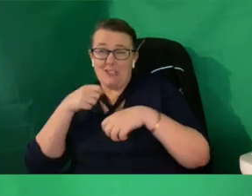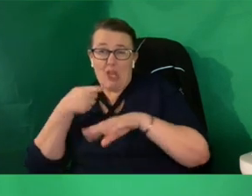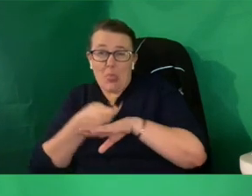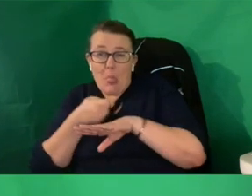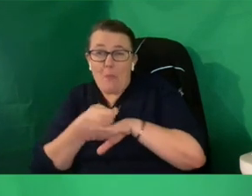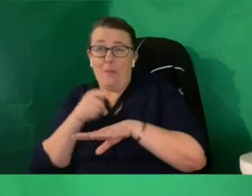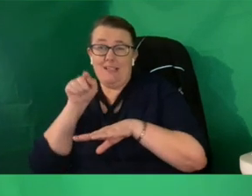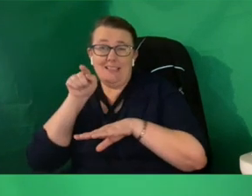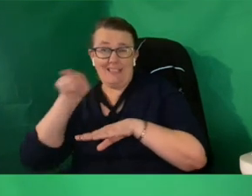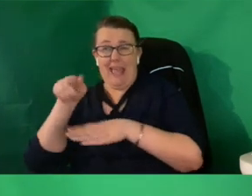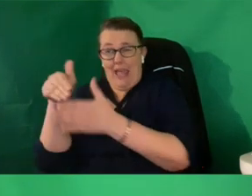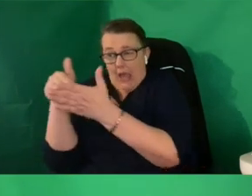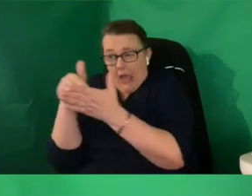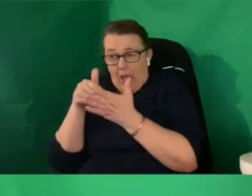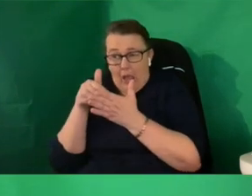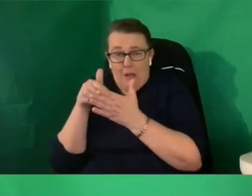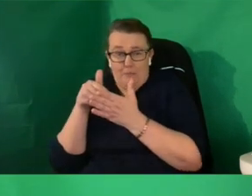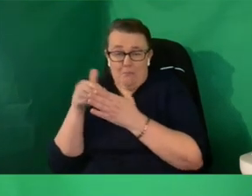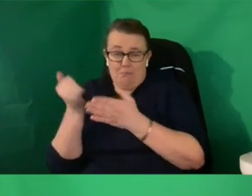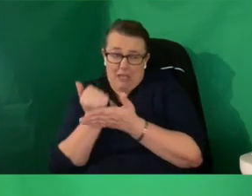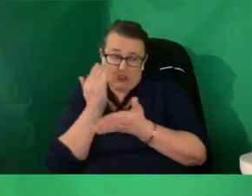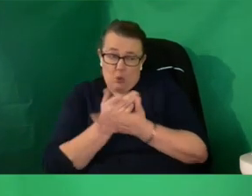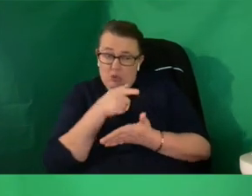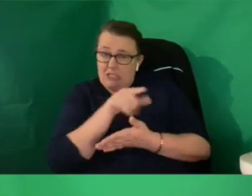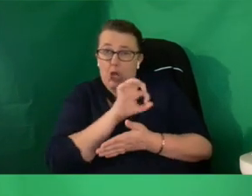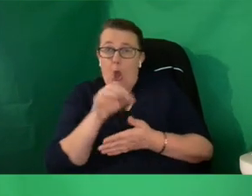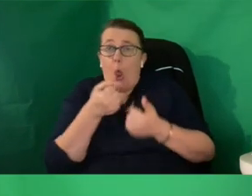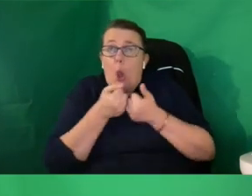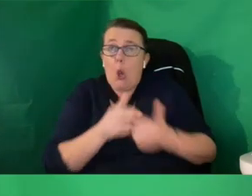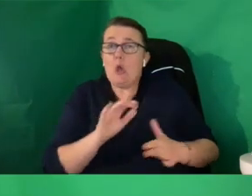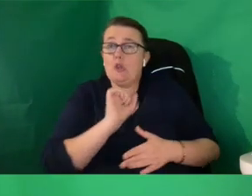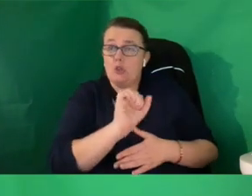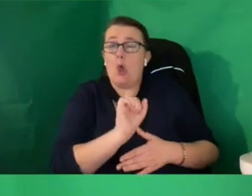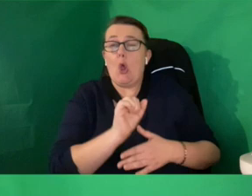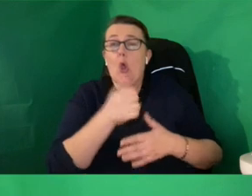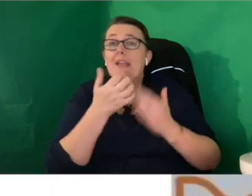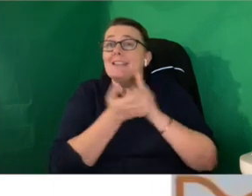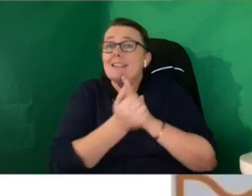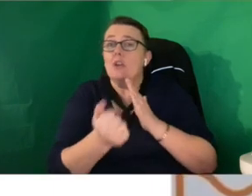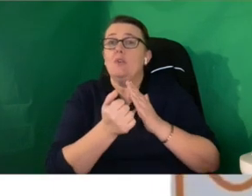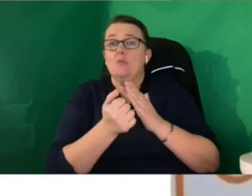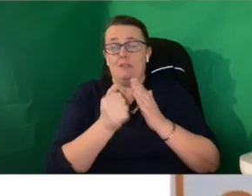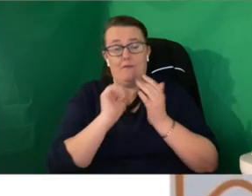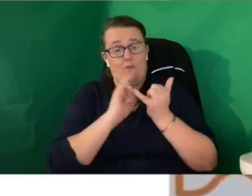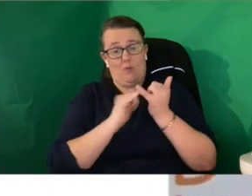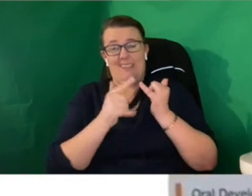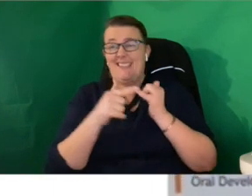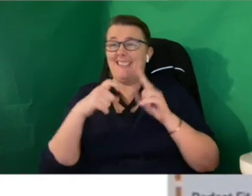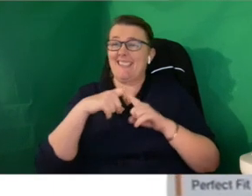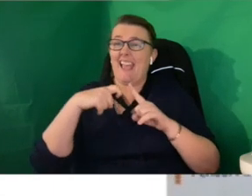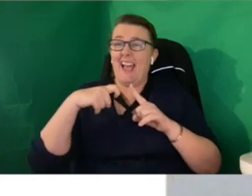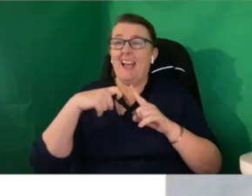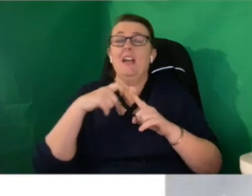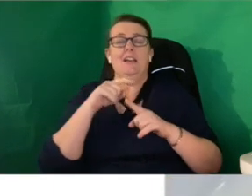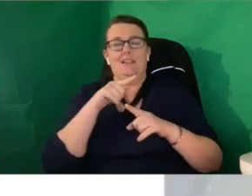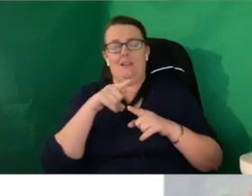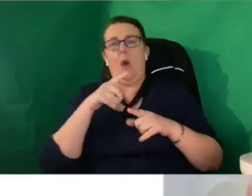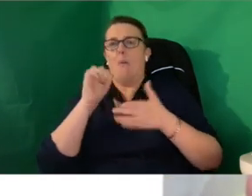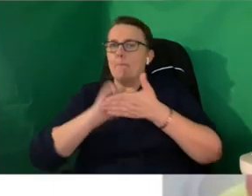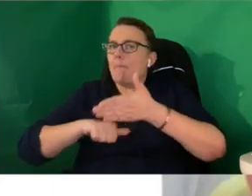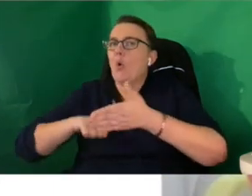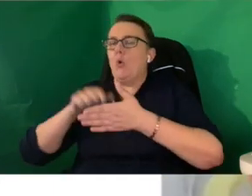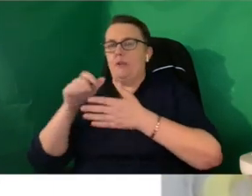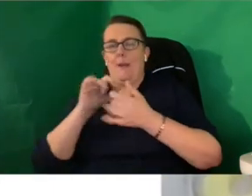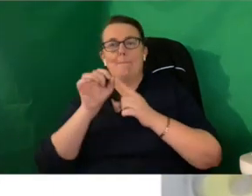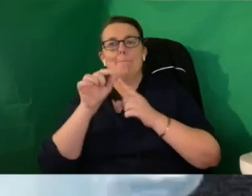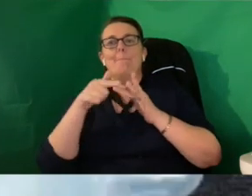her continue working with what she was able to do, and that was she could suck on a dummy. So we used the pigeon